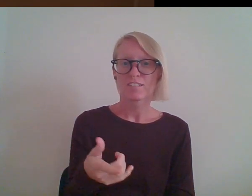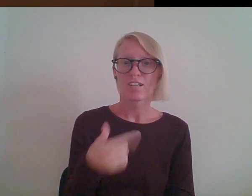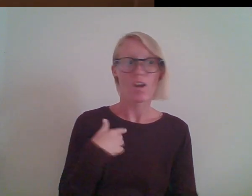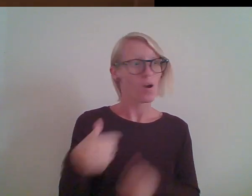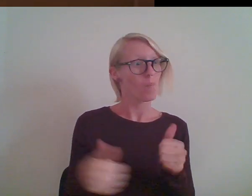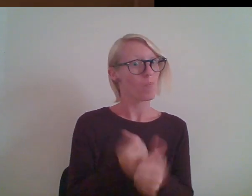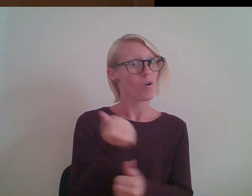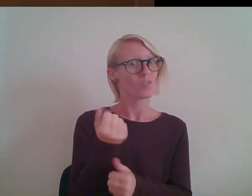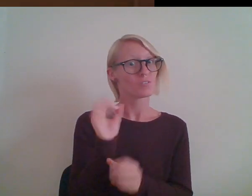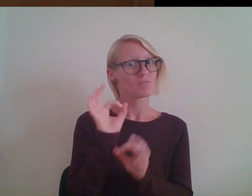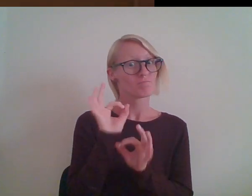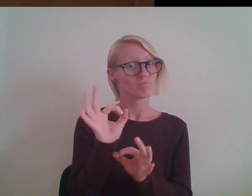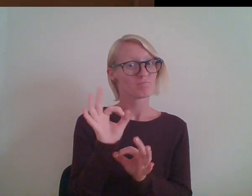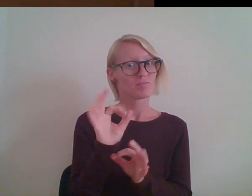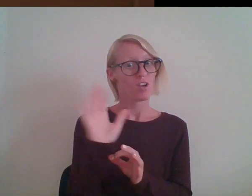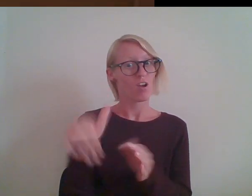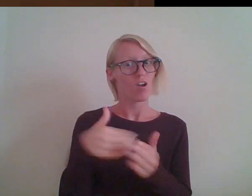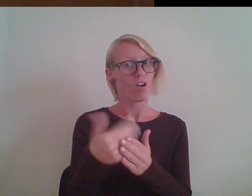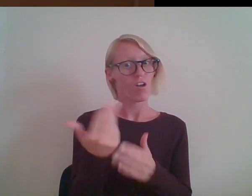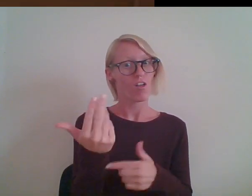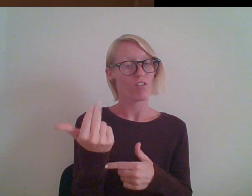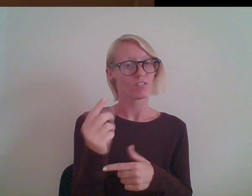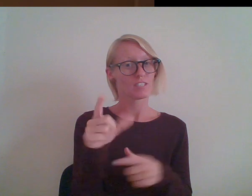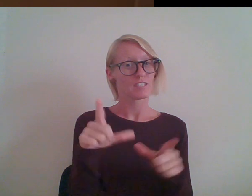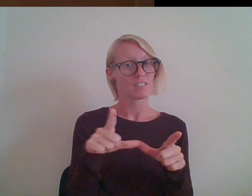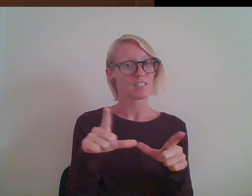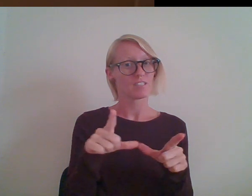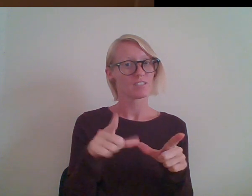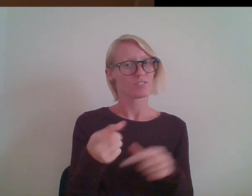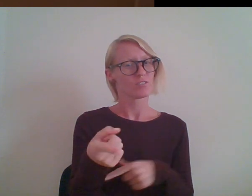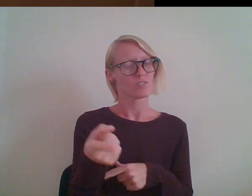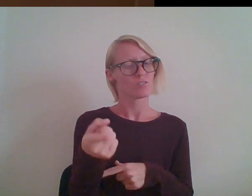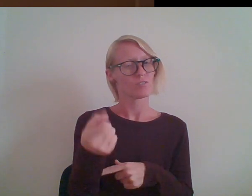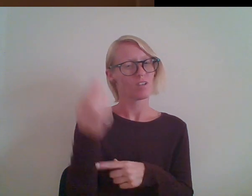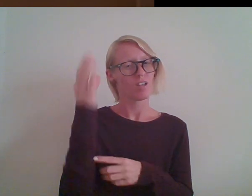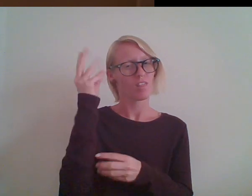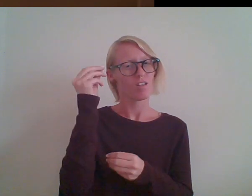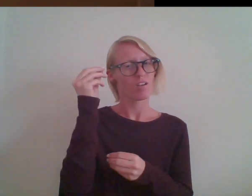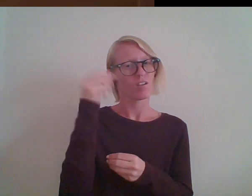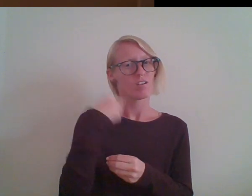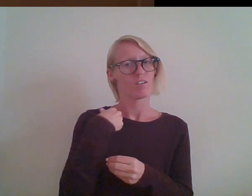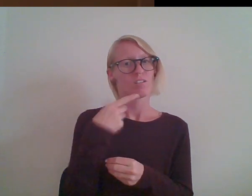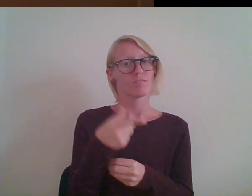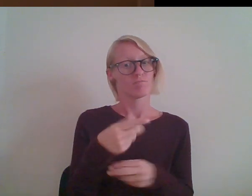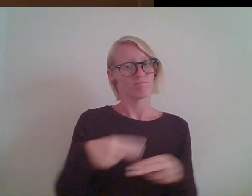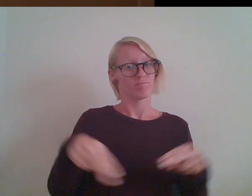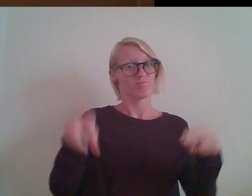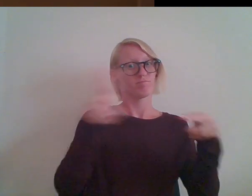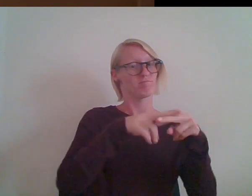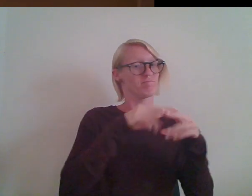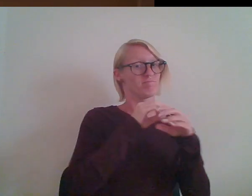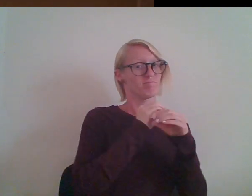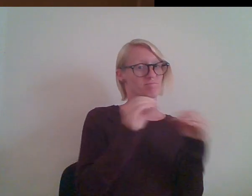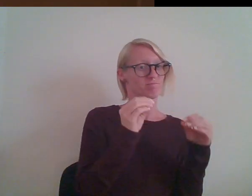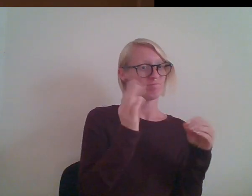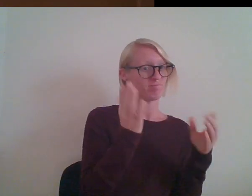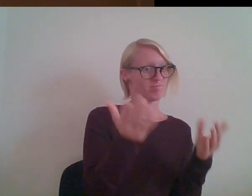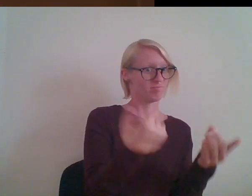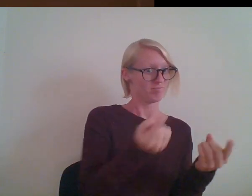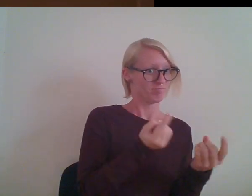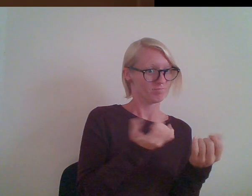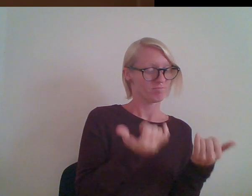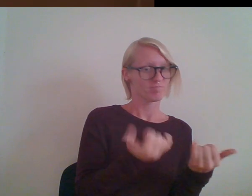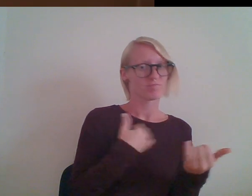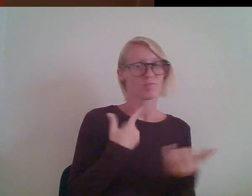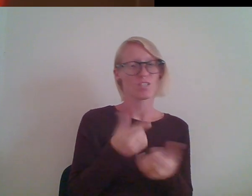Most of you got all 13. And you thought coming to this lecture you might gain nothing. I've just taken your short-term